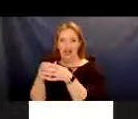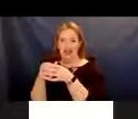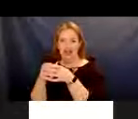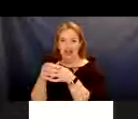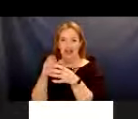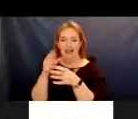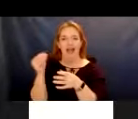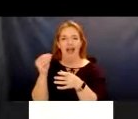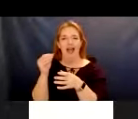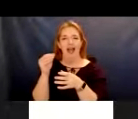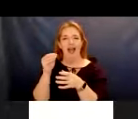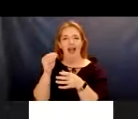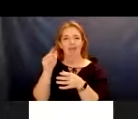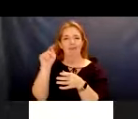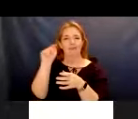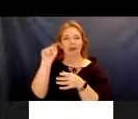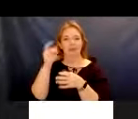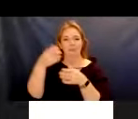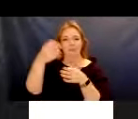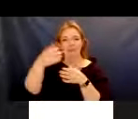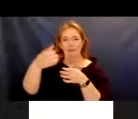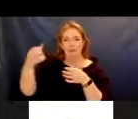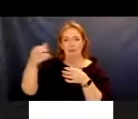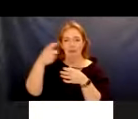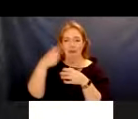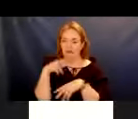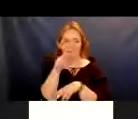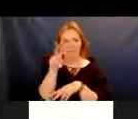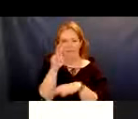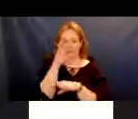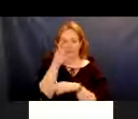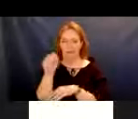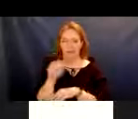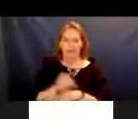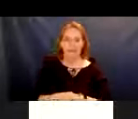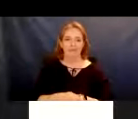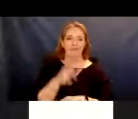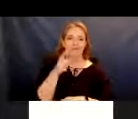potties. Um, it used to draw my eye. Horse butts, apparently.